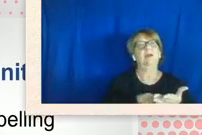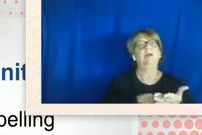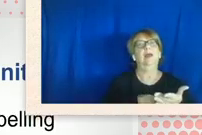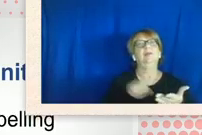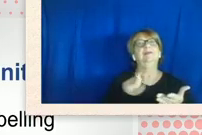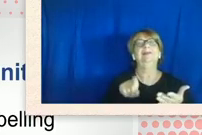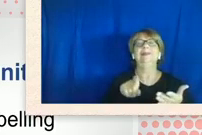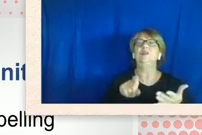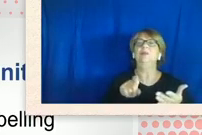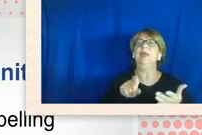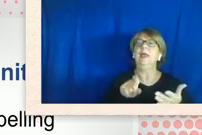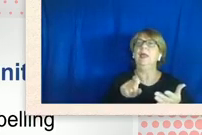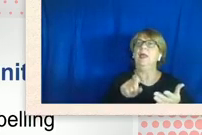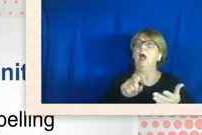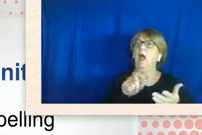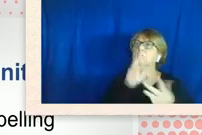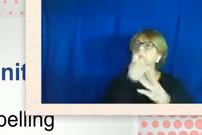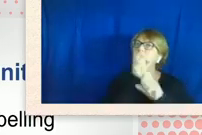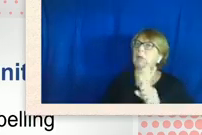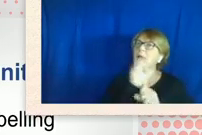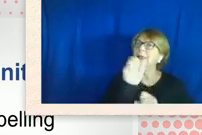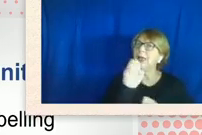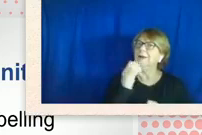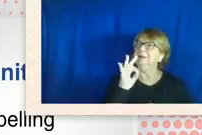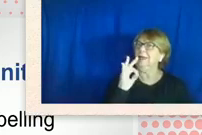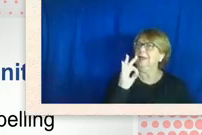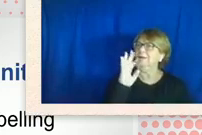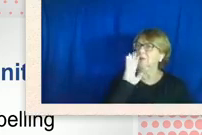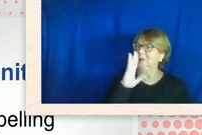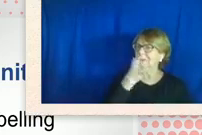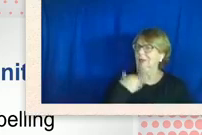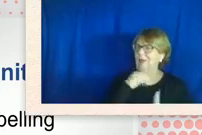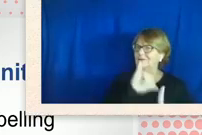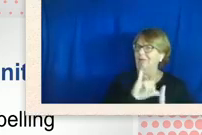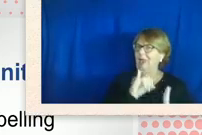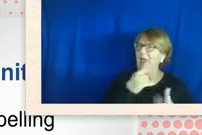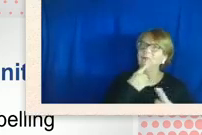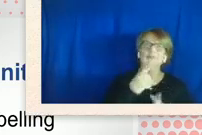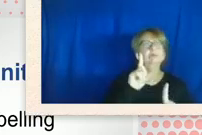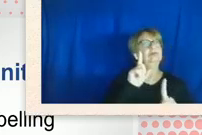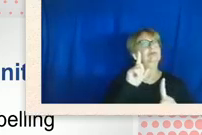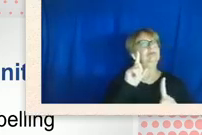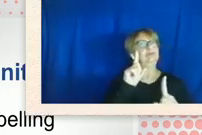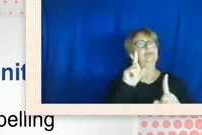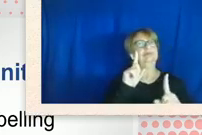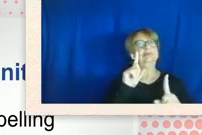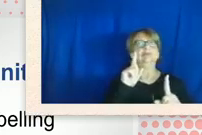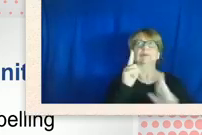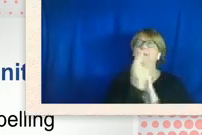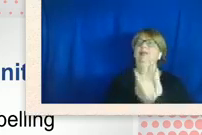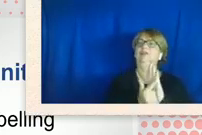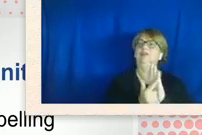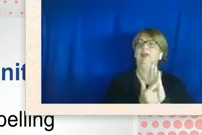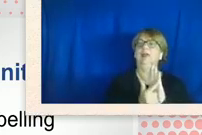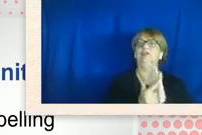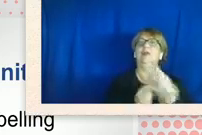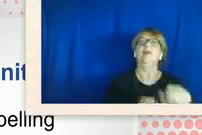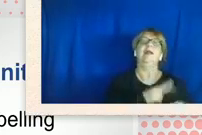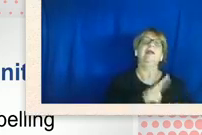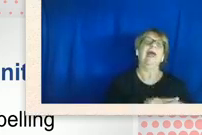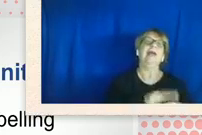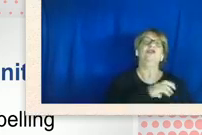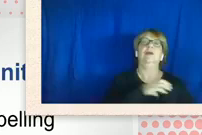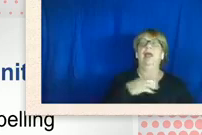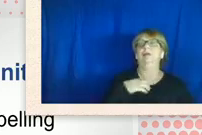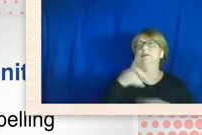compelling case if we're going to have such a landmark legislation enacted. The National Council on Disability